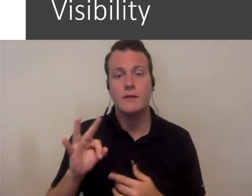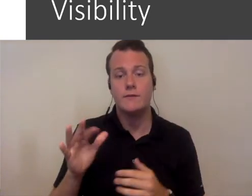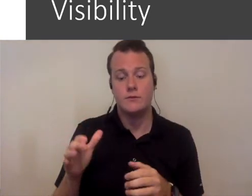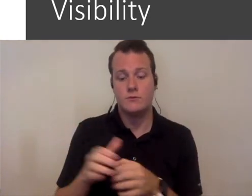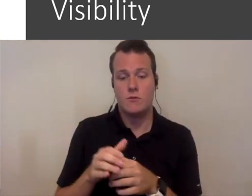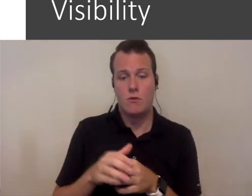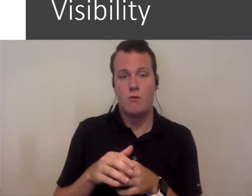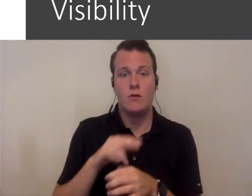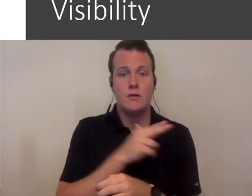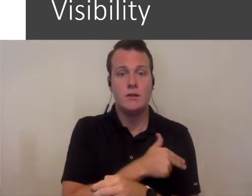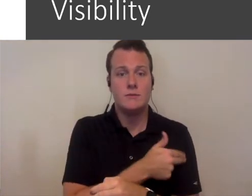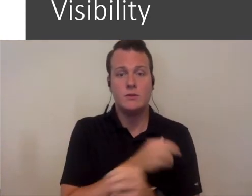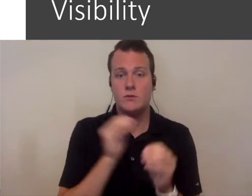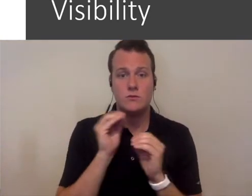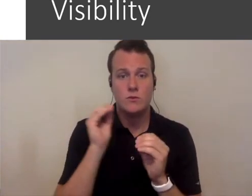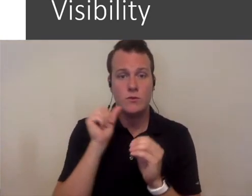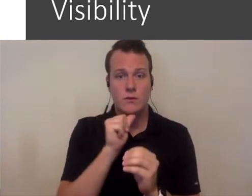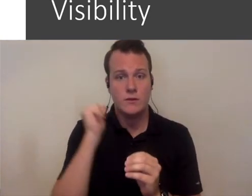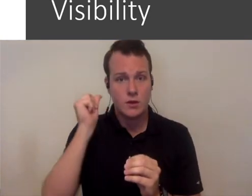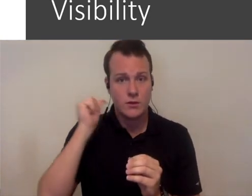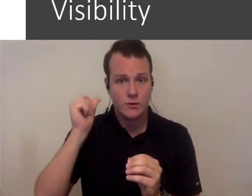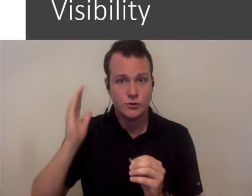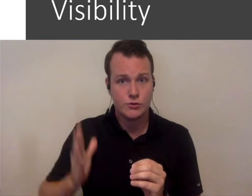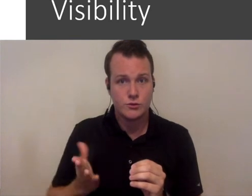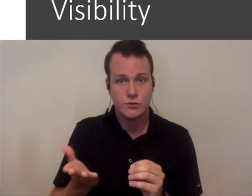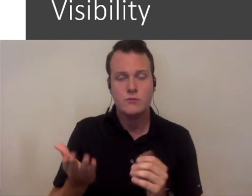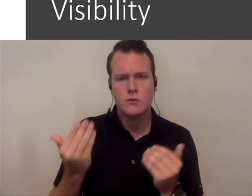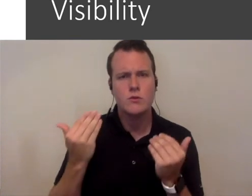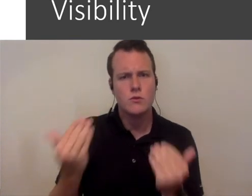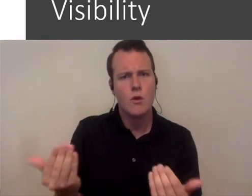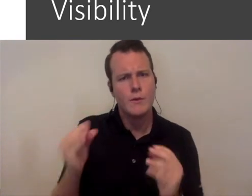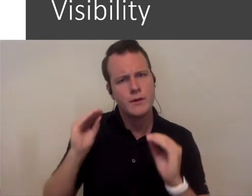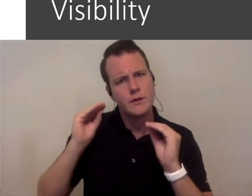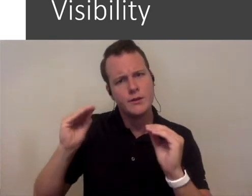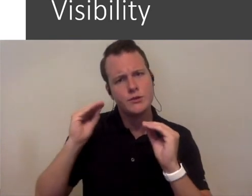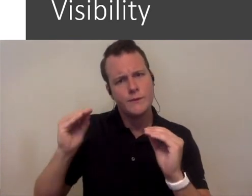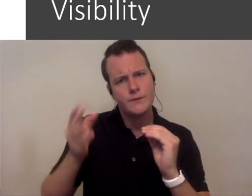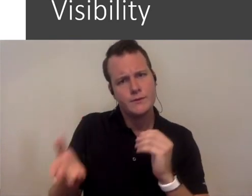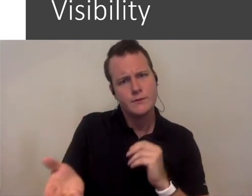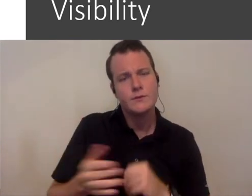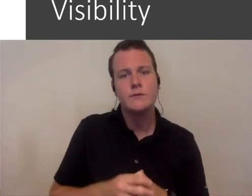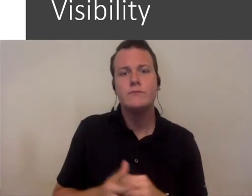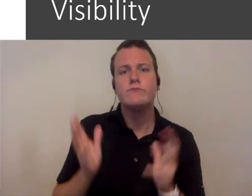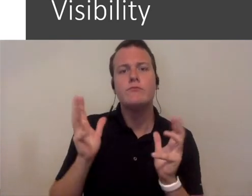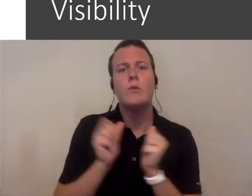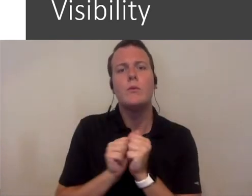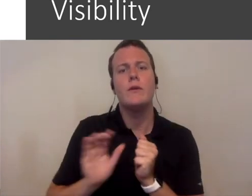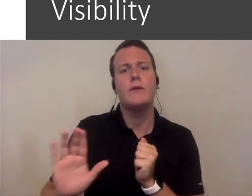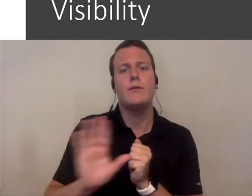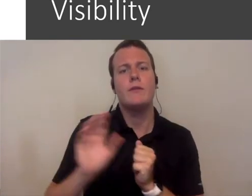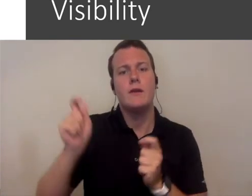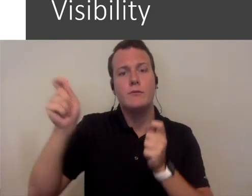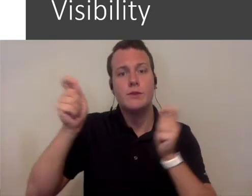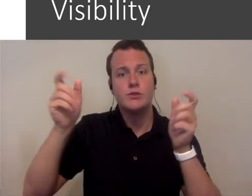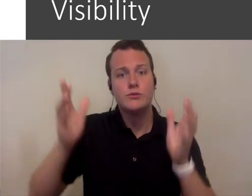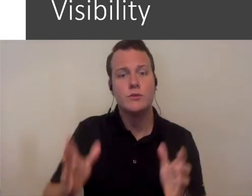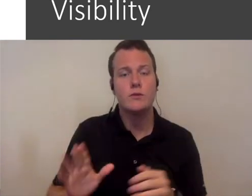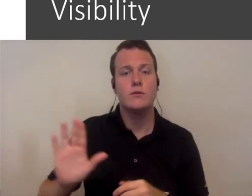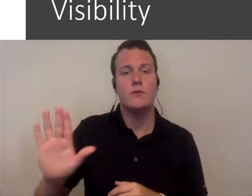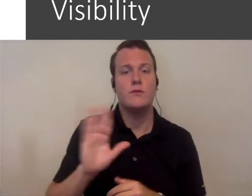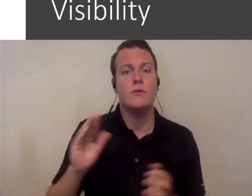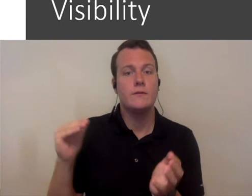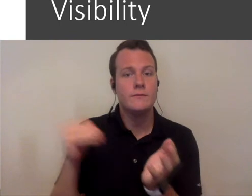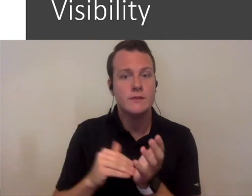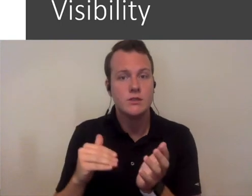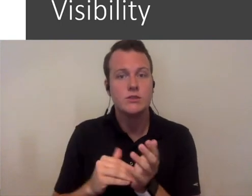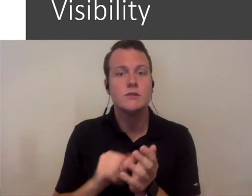small hospital that doesn't have an audiology staff, again, do an in-service. Talk to their administrators. Talk to their physicians on